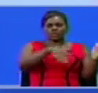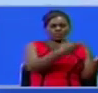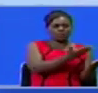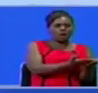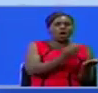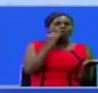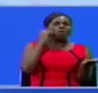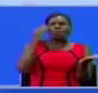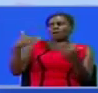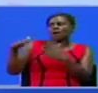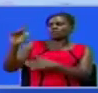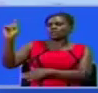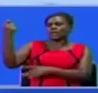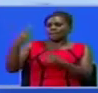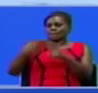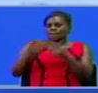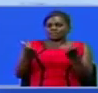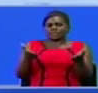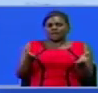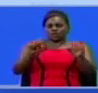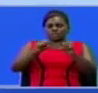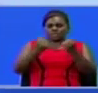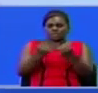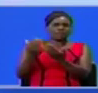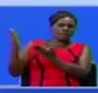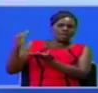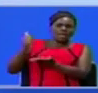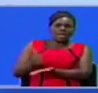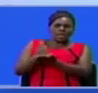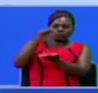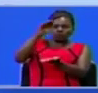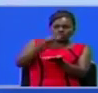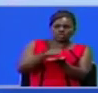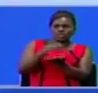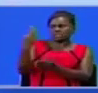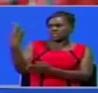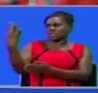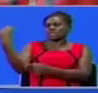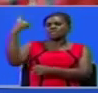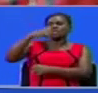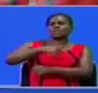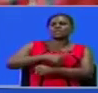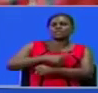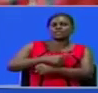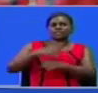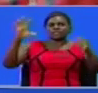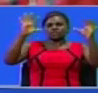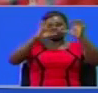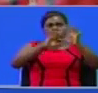destination outside of Kenya, but now this system is helping cut that to 3 days. It's a